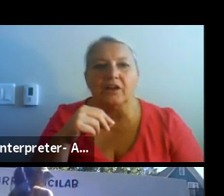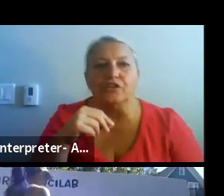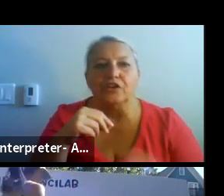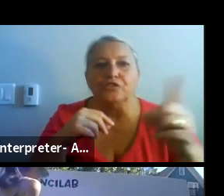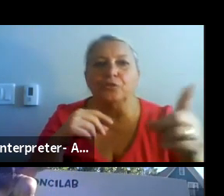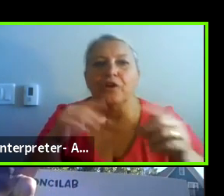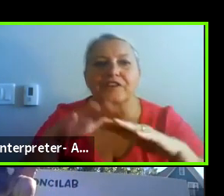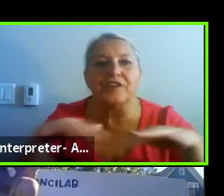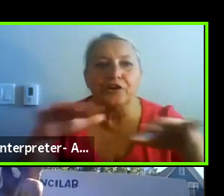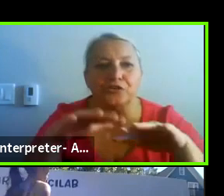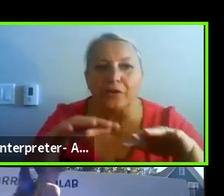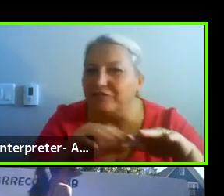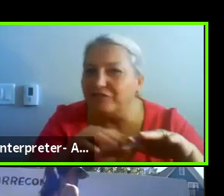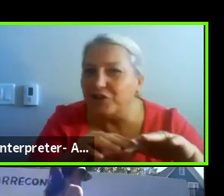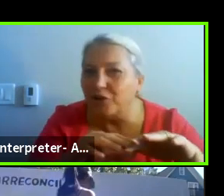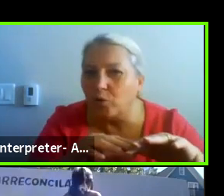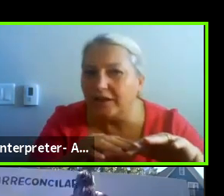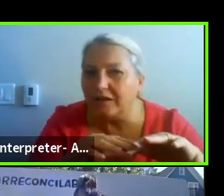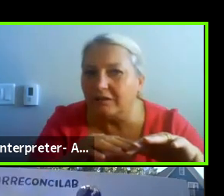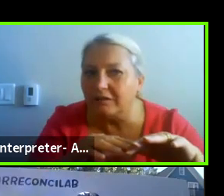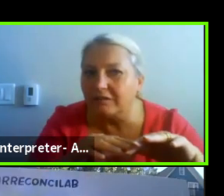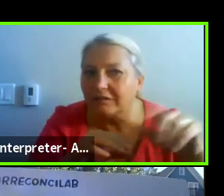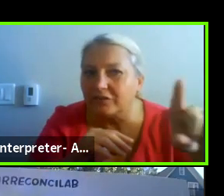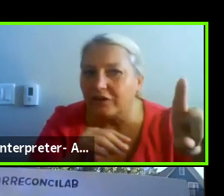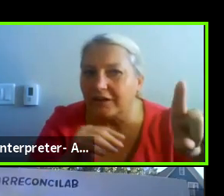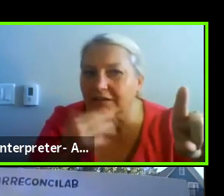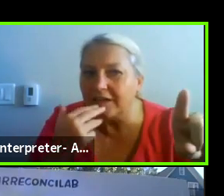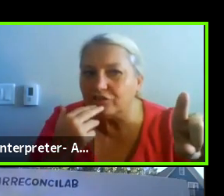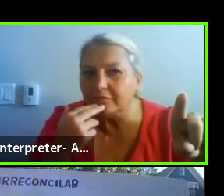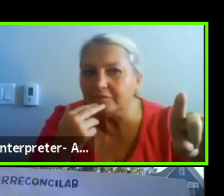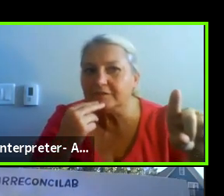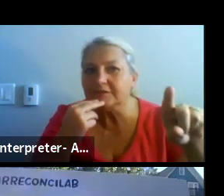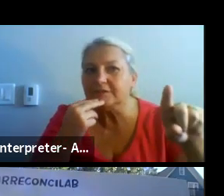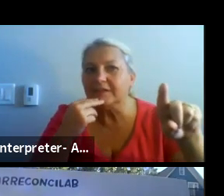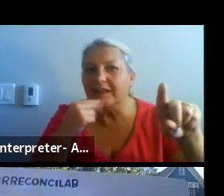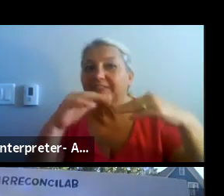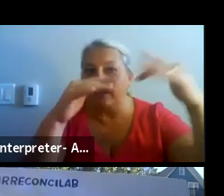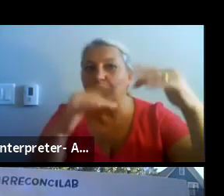Yes. You're on the territory of the Hoki, Nation?